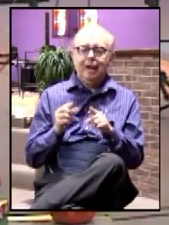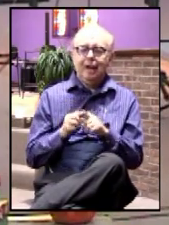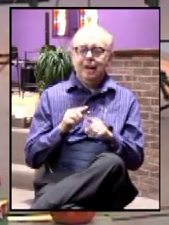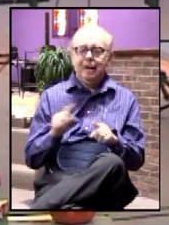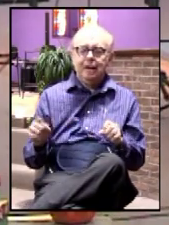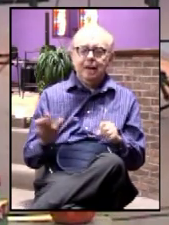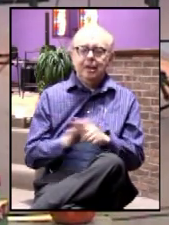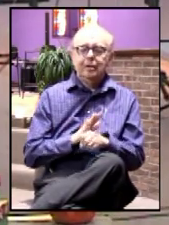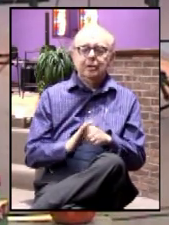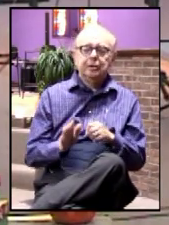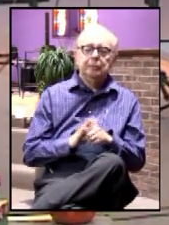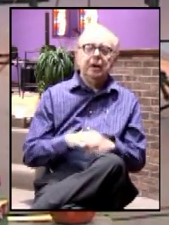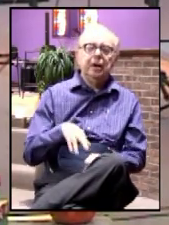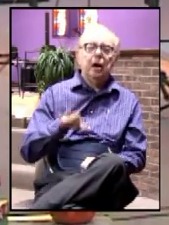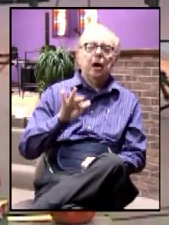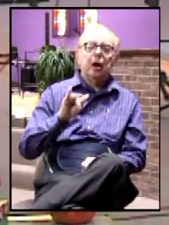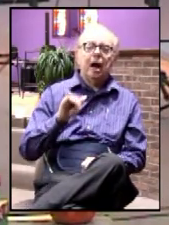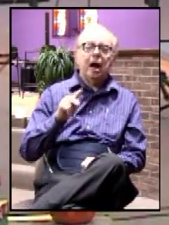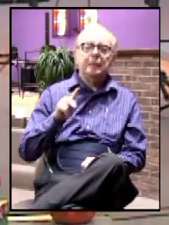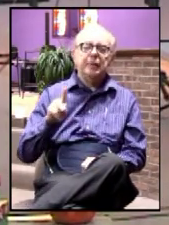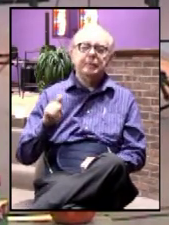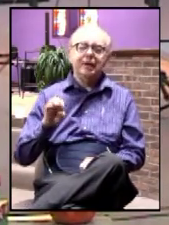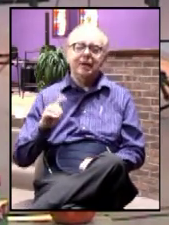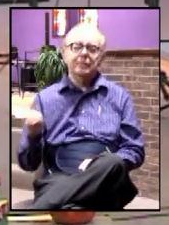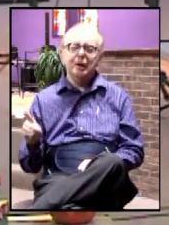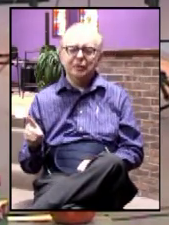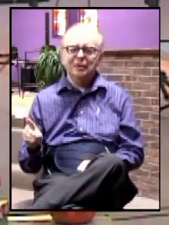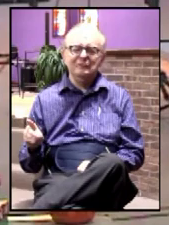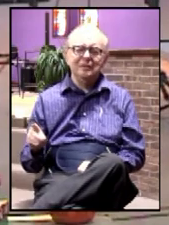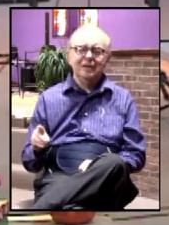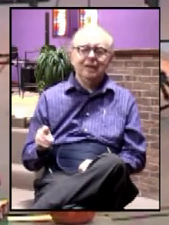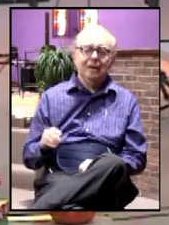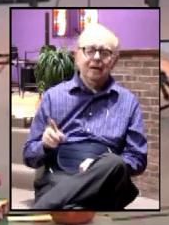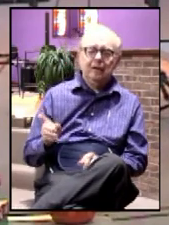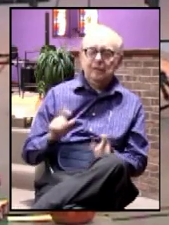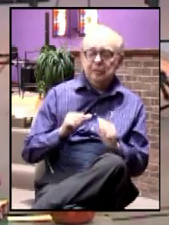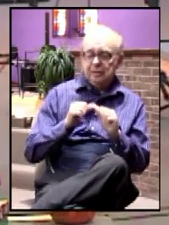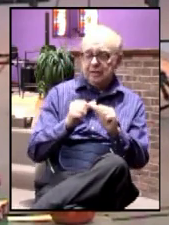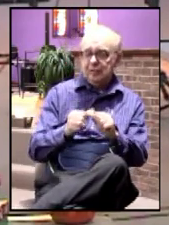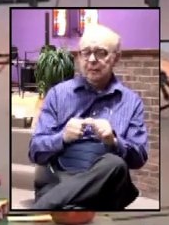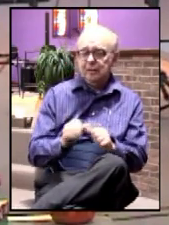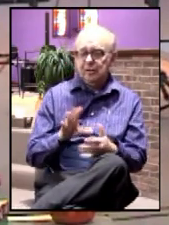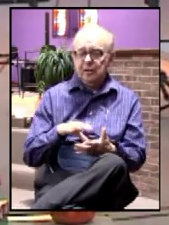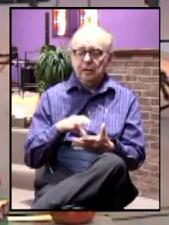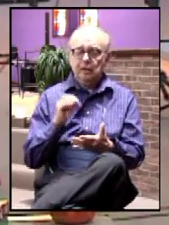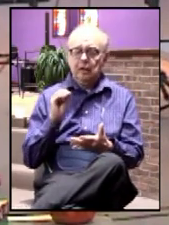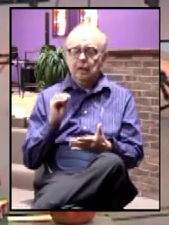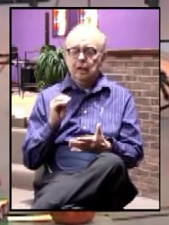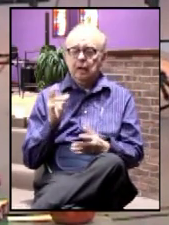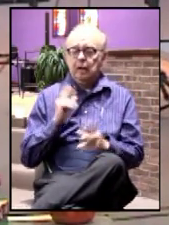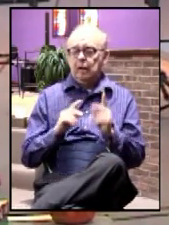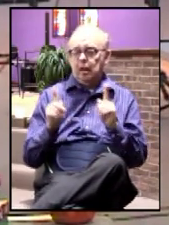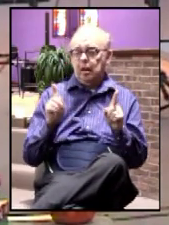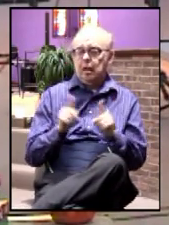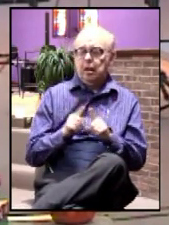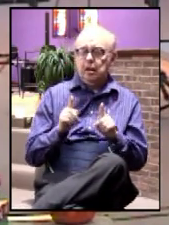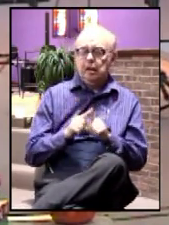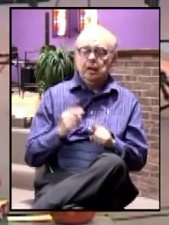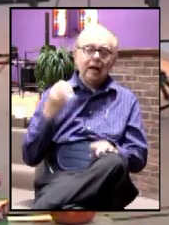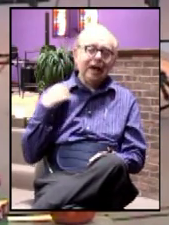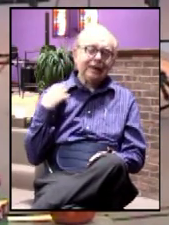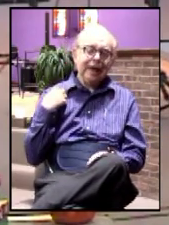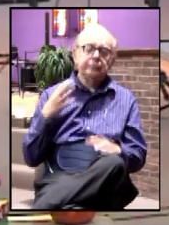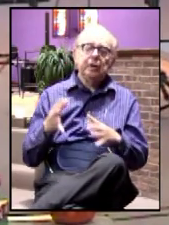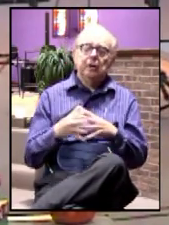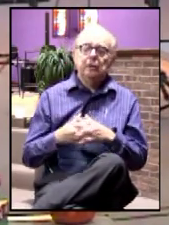think that they are completely ripped. But then when you go on, you find people like